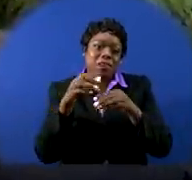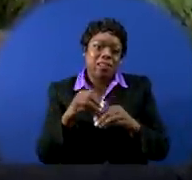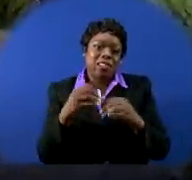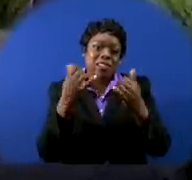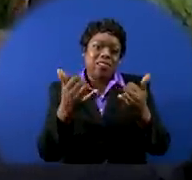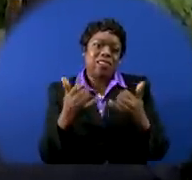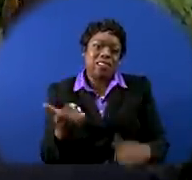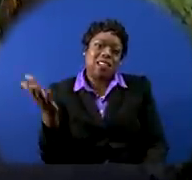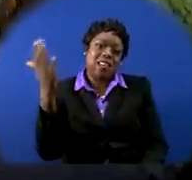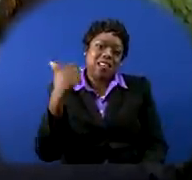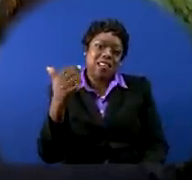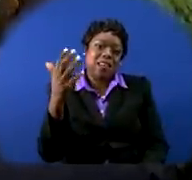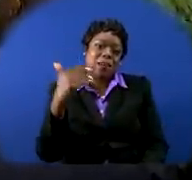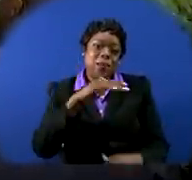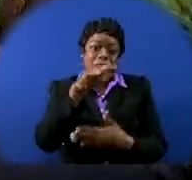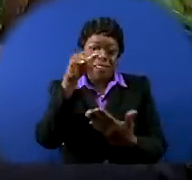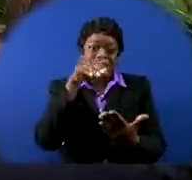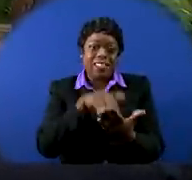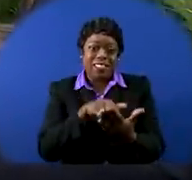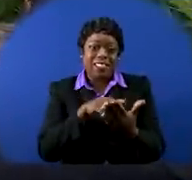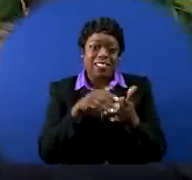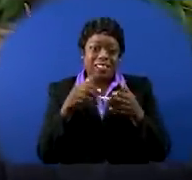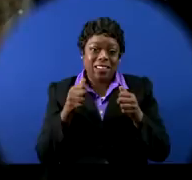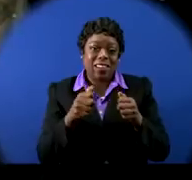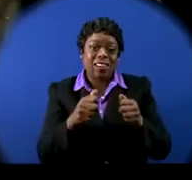Come on down that center aisle. We see you walking. Praise God for you.